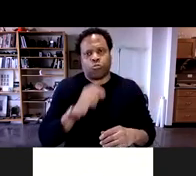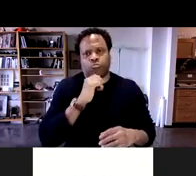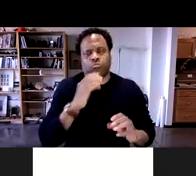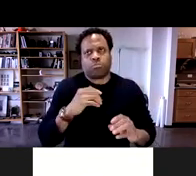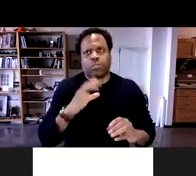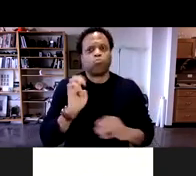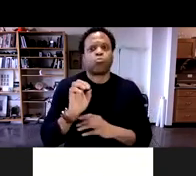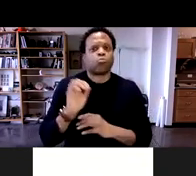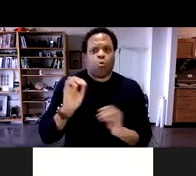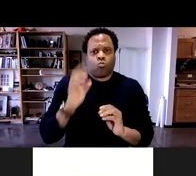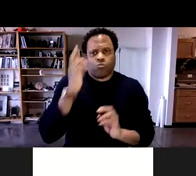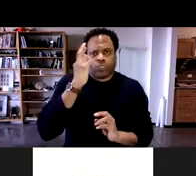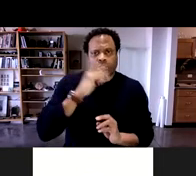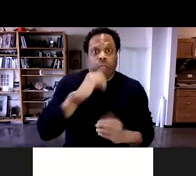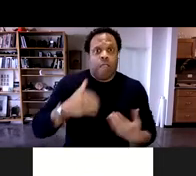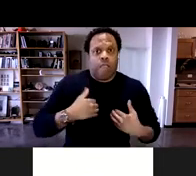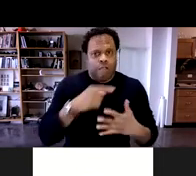simple things that you can do.